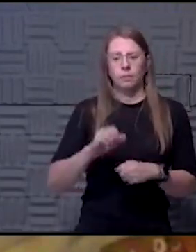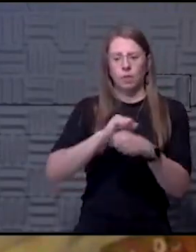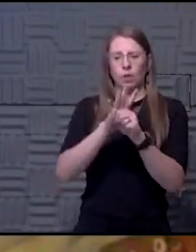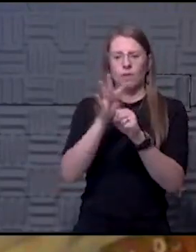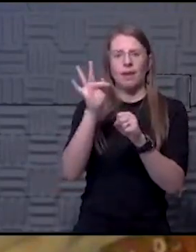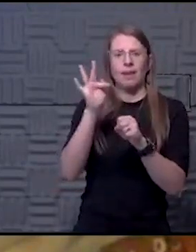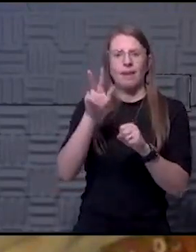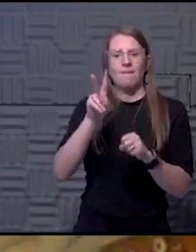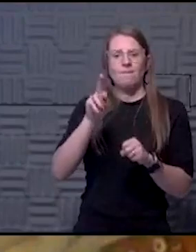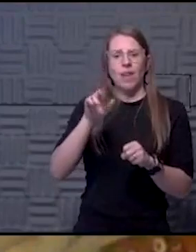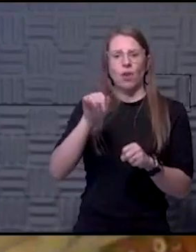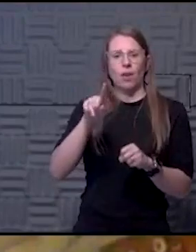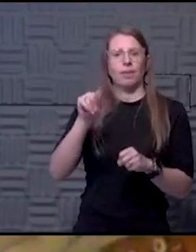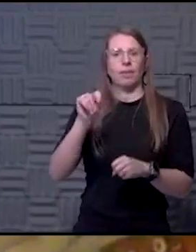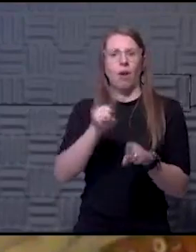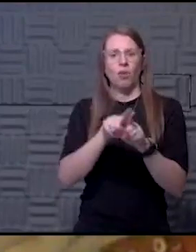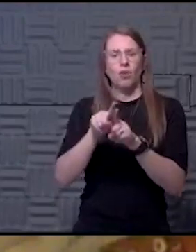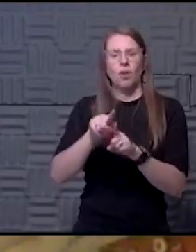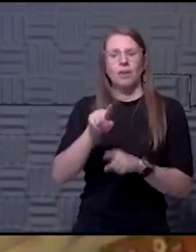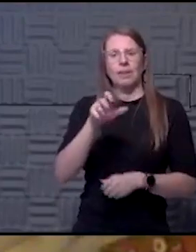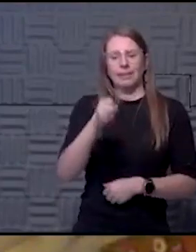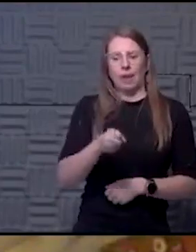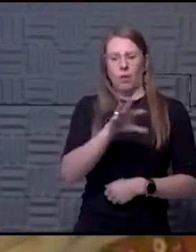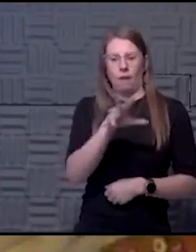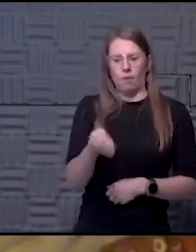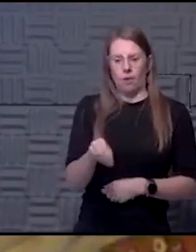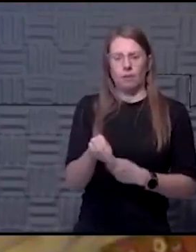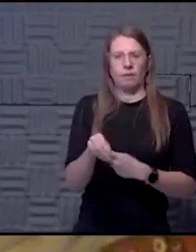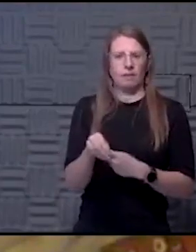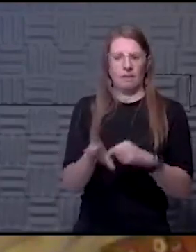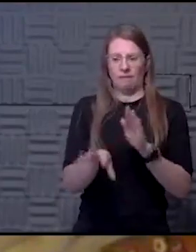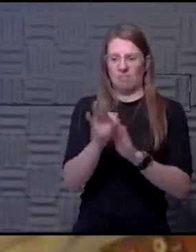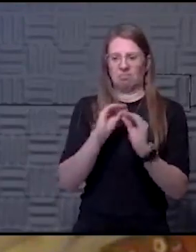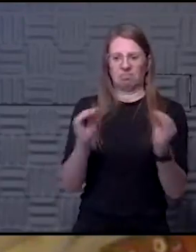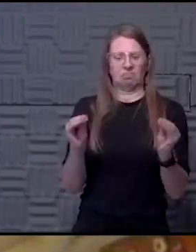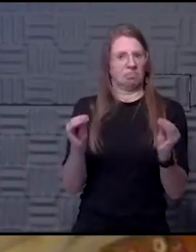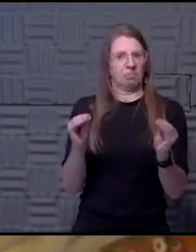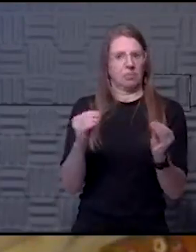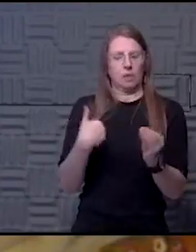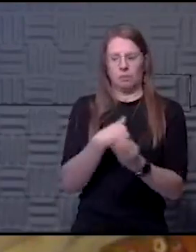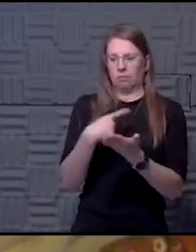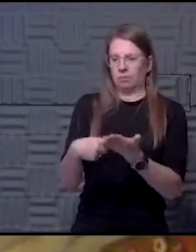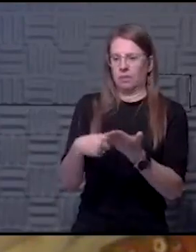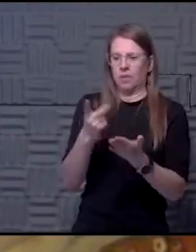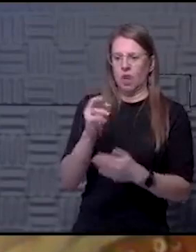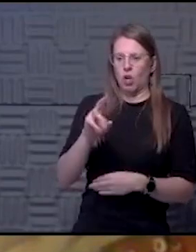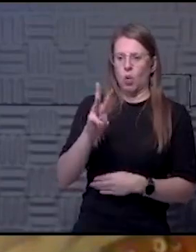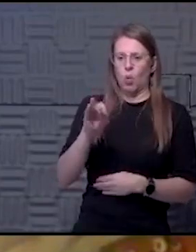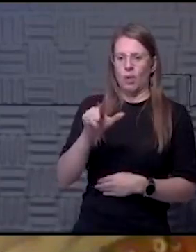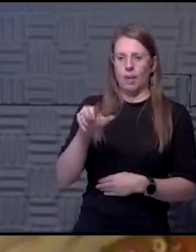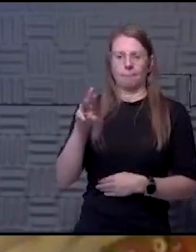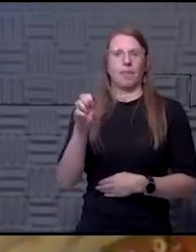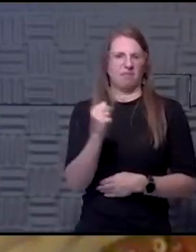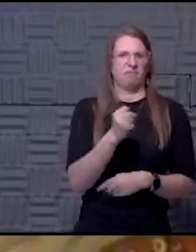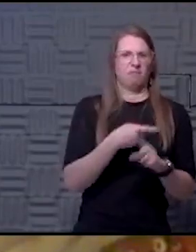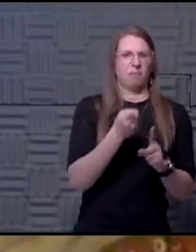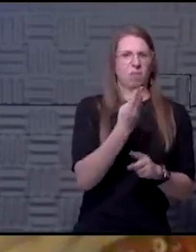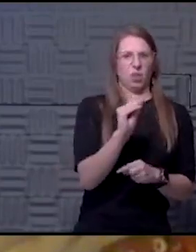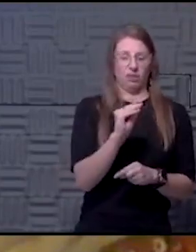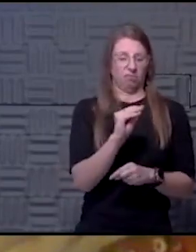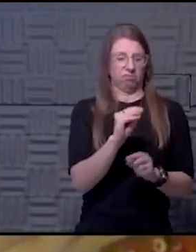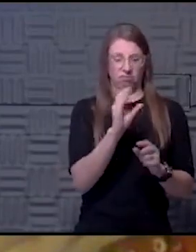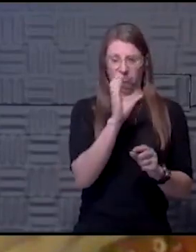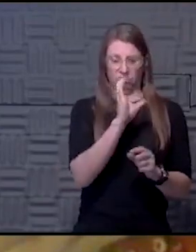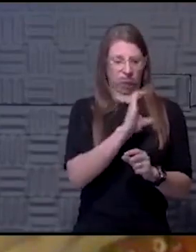COVID-19 variant, and also there's a South African one. We haven't found any. I was talking to Dr. Williams, my Missouri counterpart, and they haven't found any